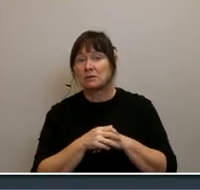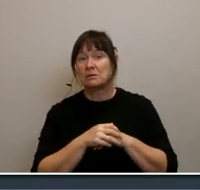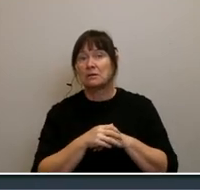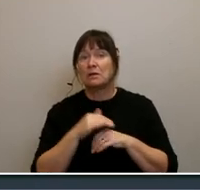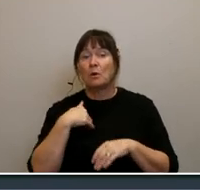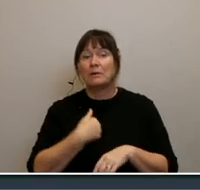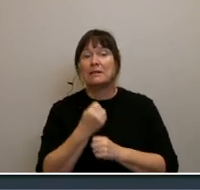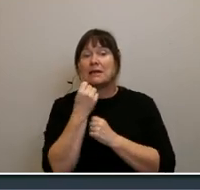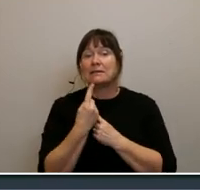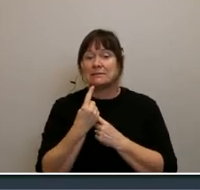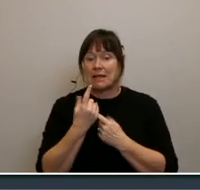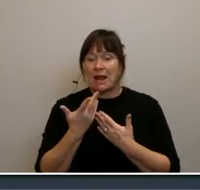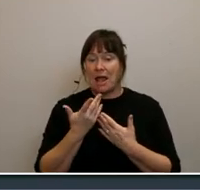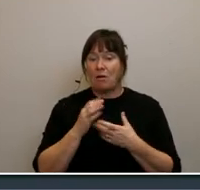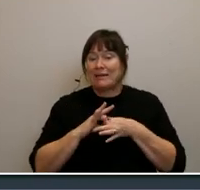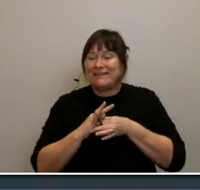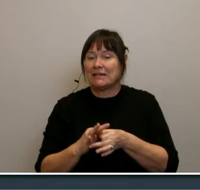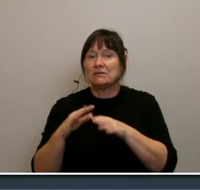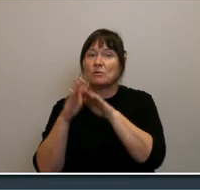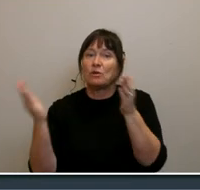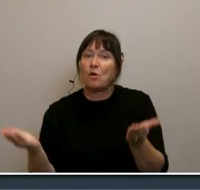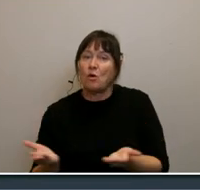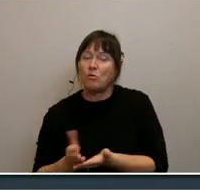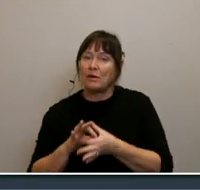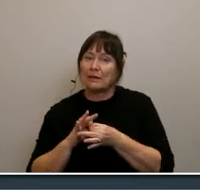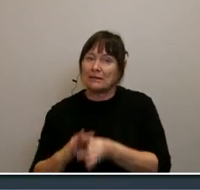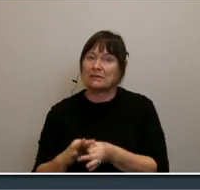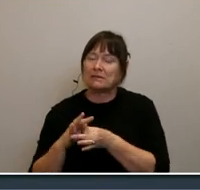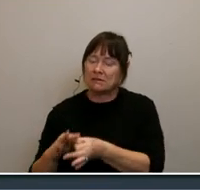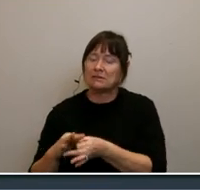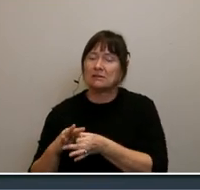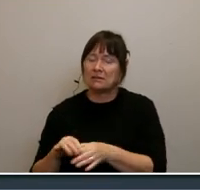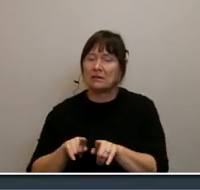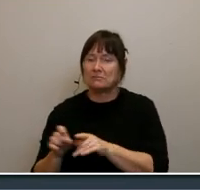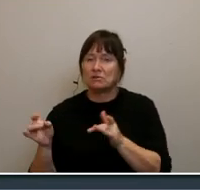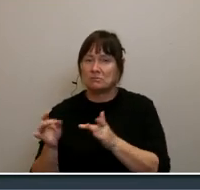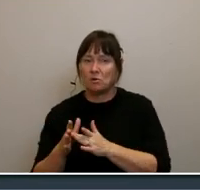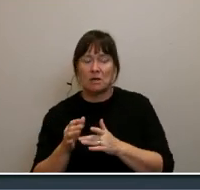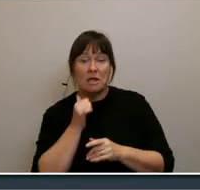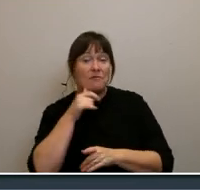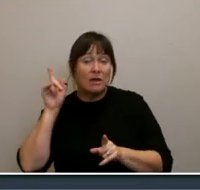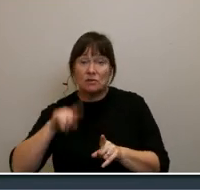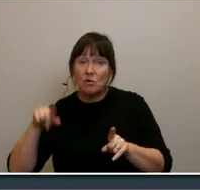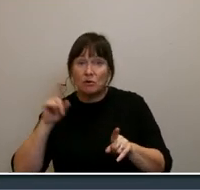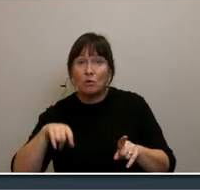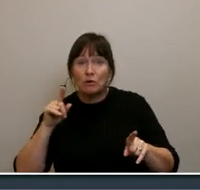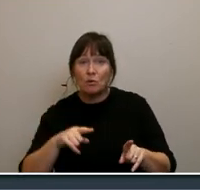and interconnectedness and take action accordingly, the extreme weather events then would